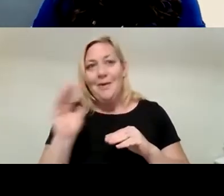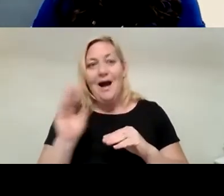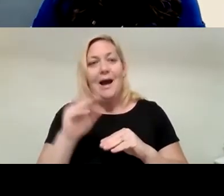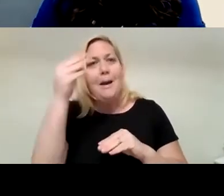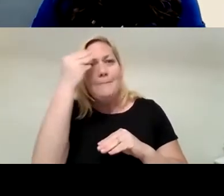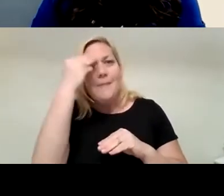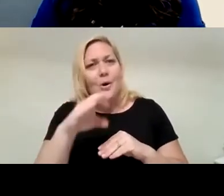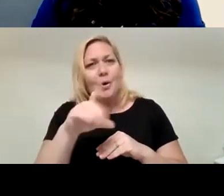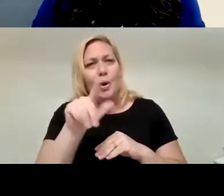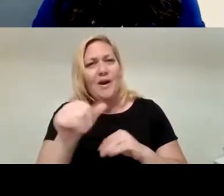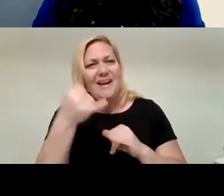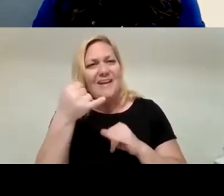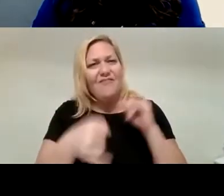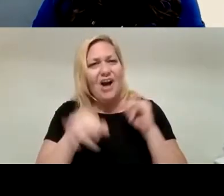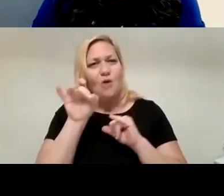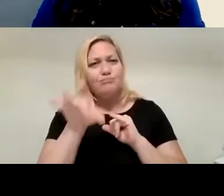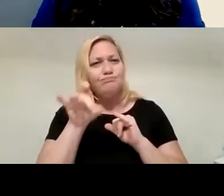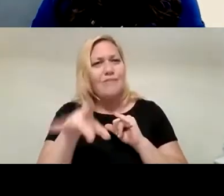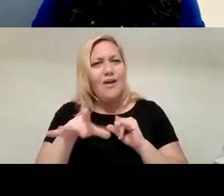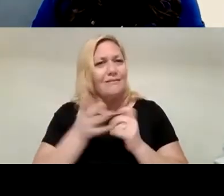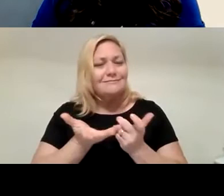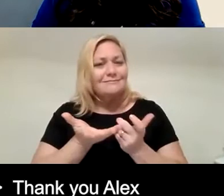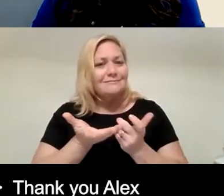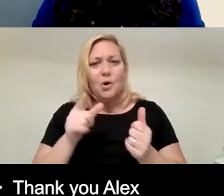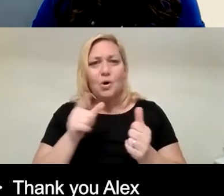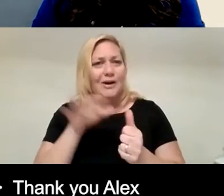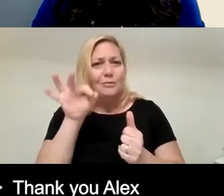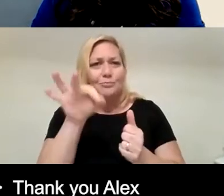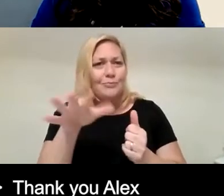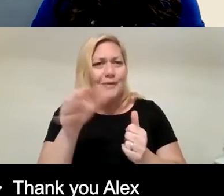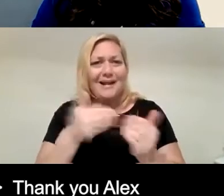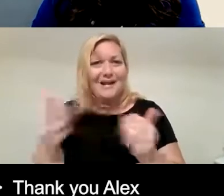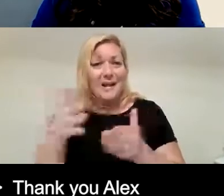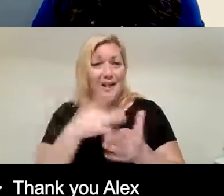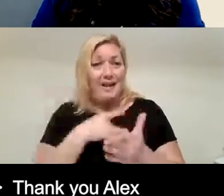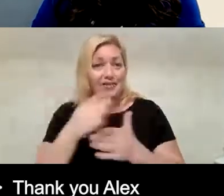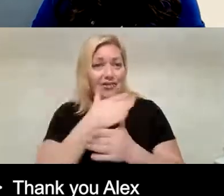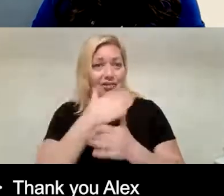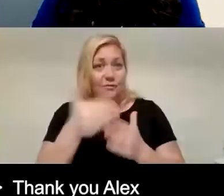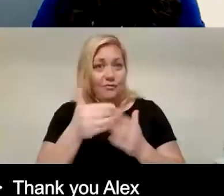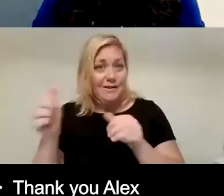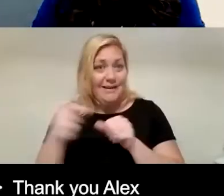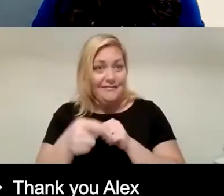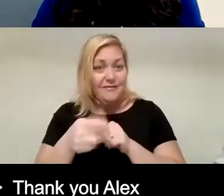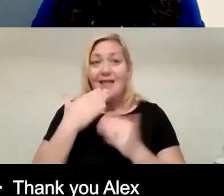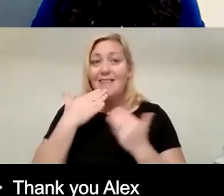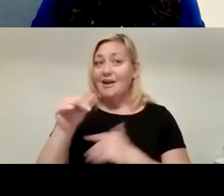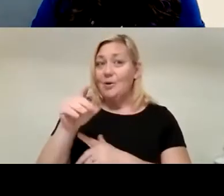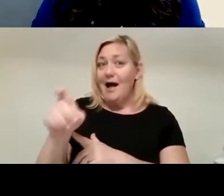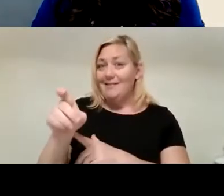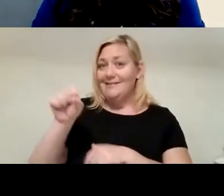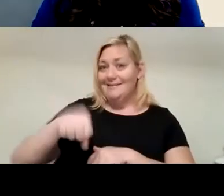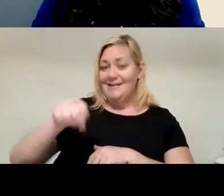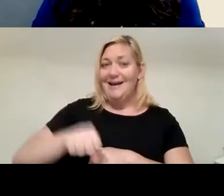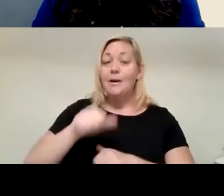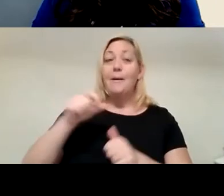Mayor Gloria, do you have any final remarks or just a quick line or anything you'd like to share before you leave? Thank you, Alex. Yes, not